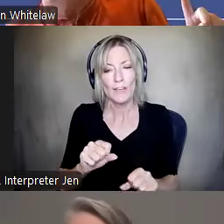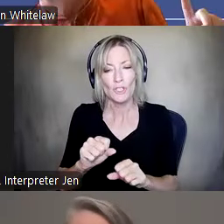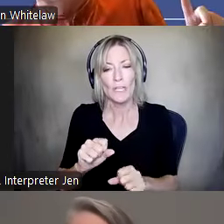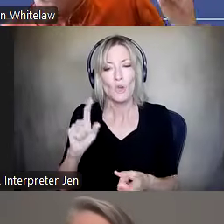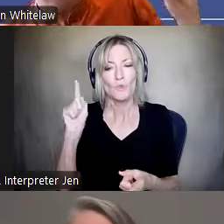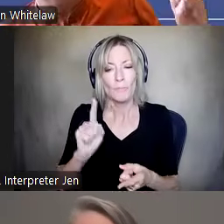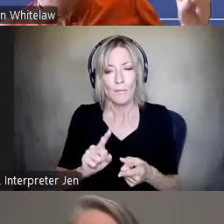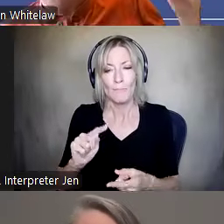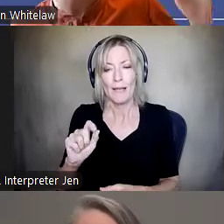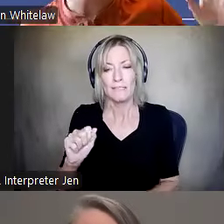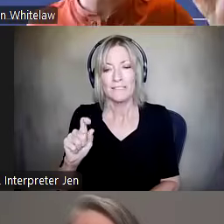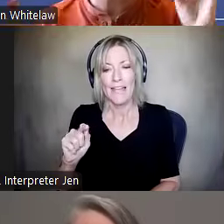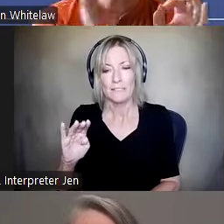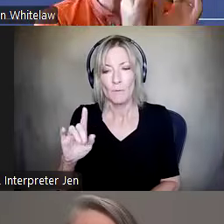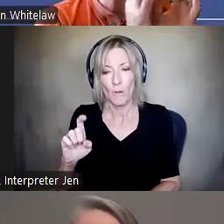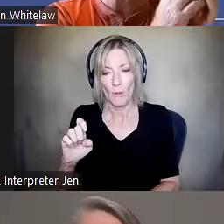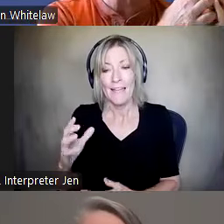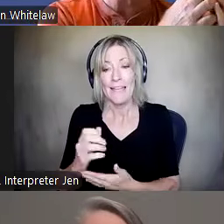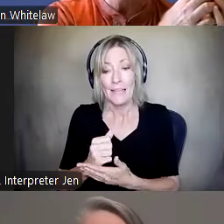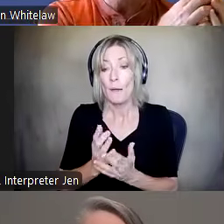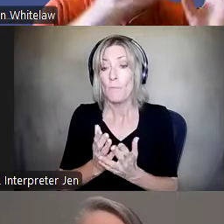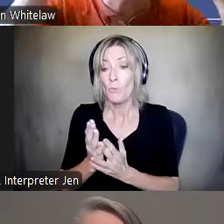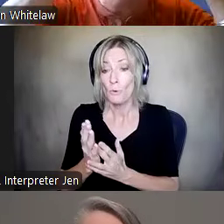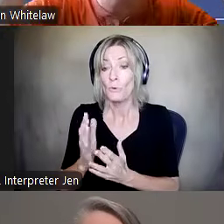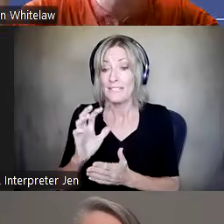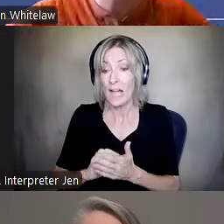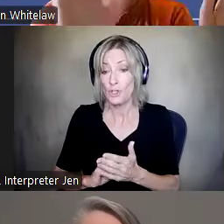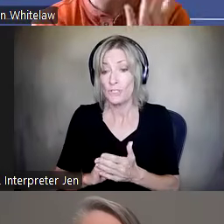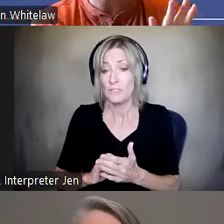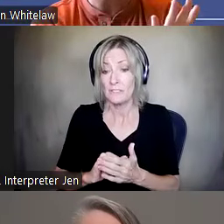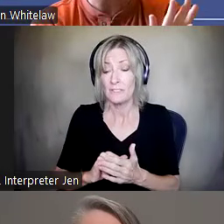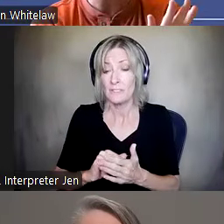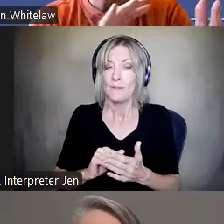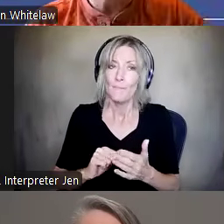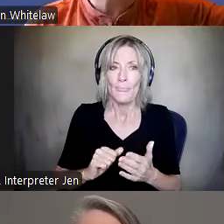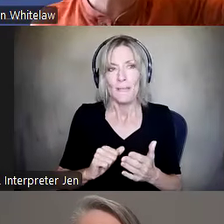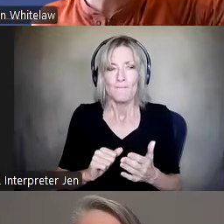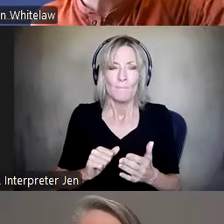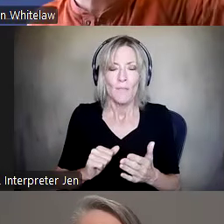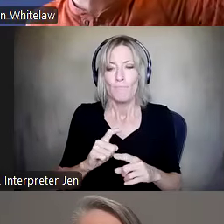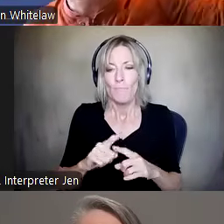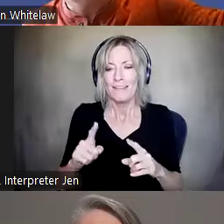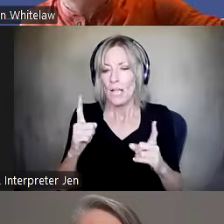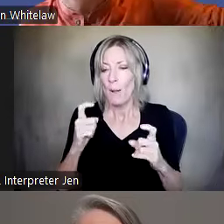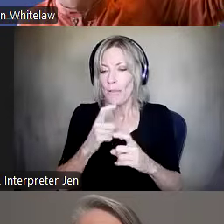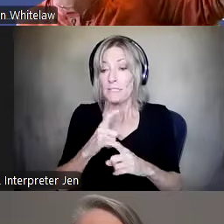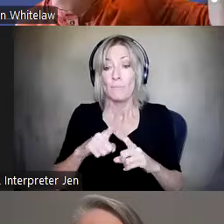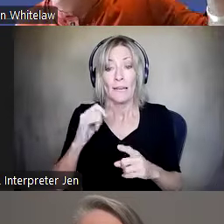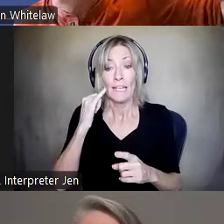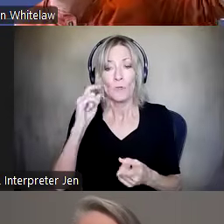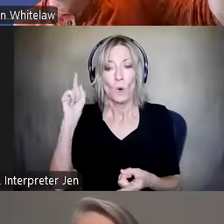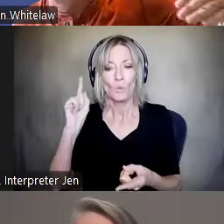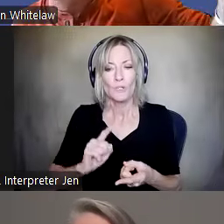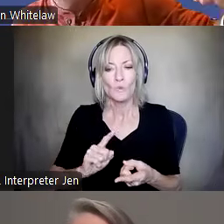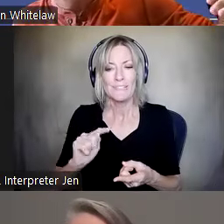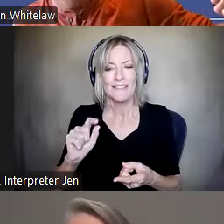income through deductions, right? Because your taxable income, again, this is fairly sophisticated, but if you are reducing your